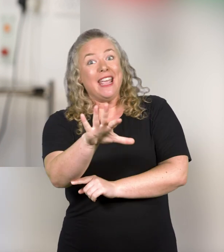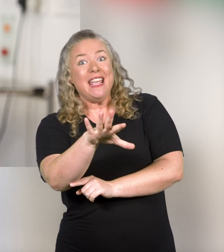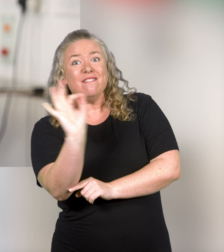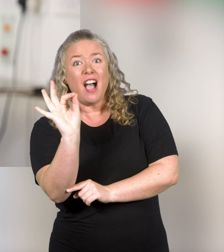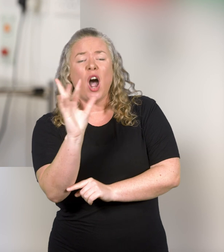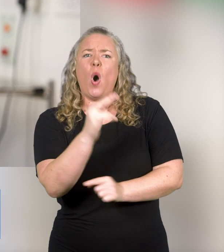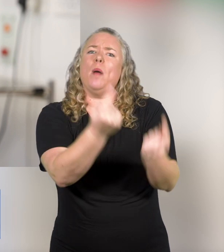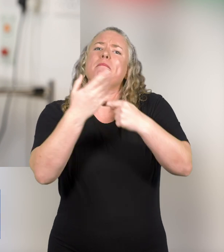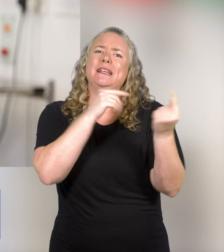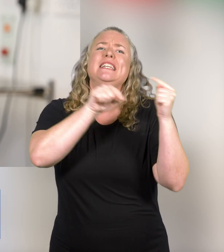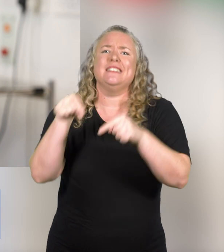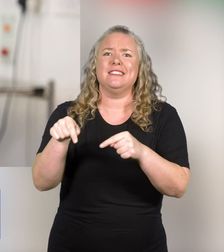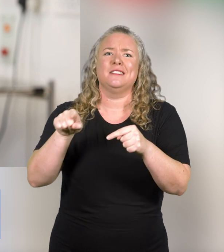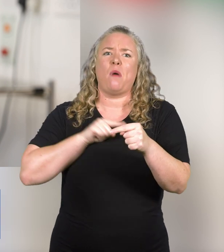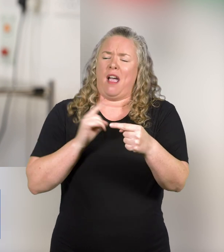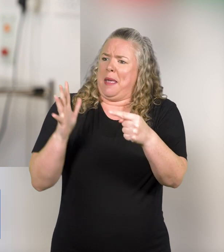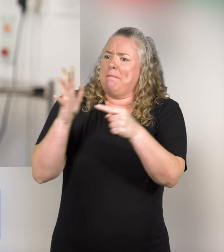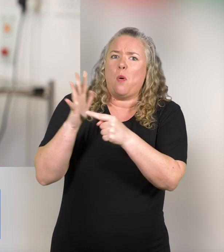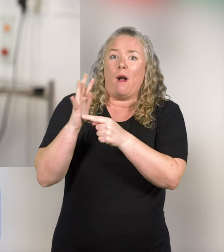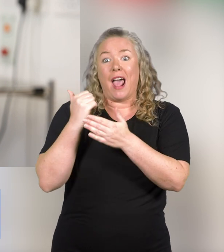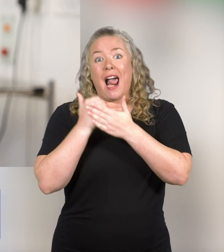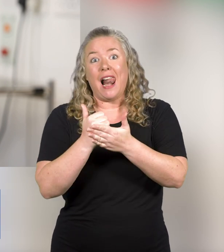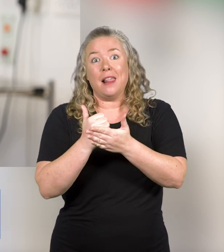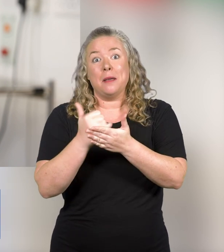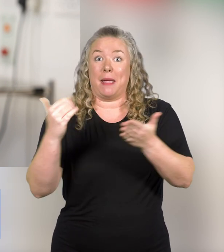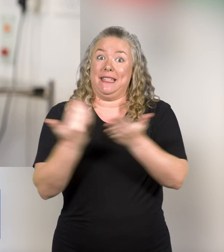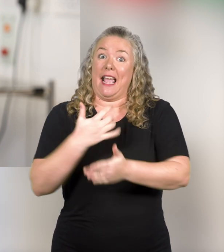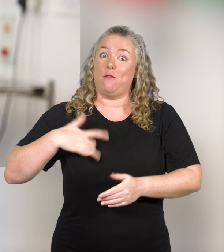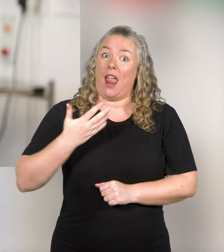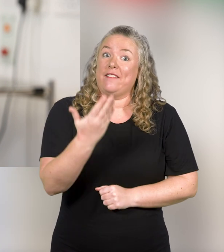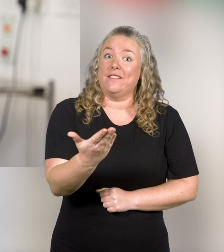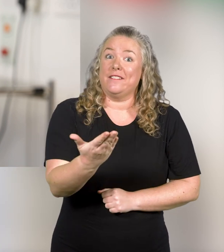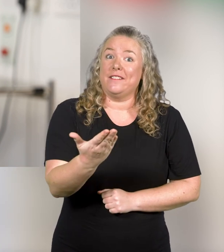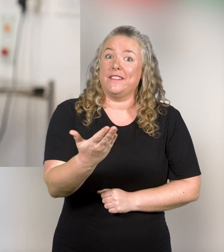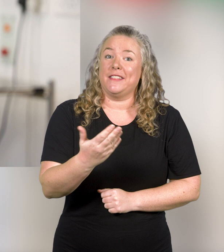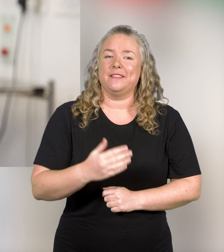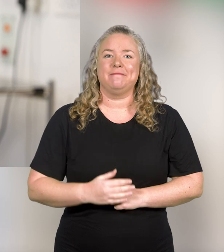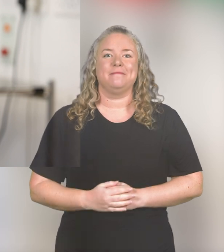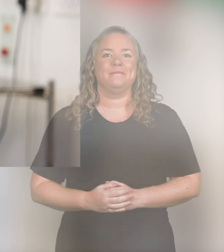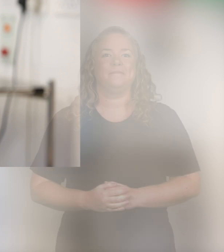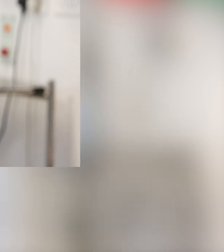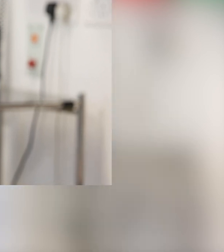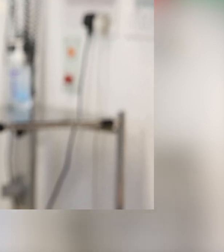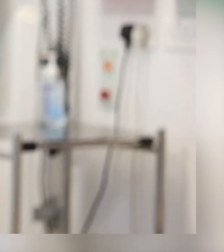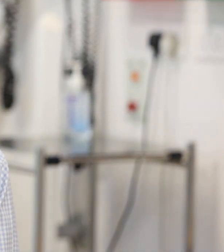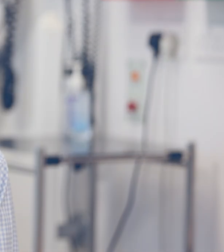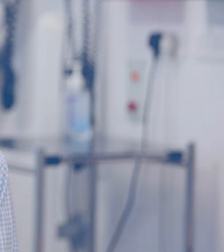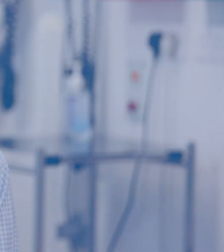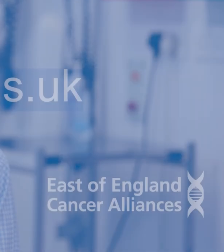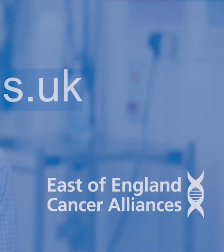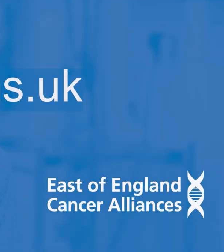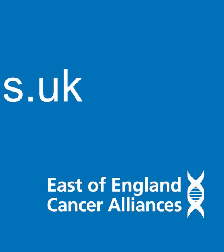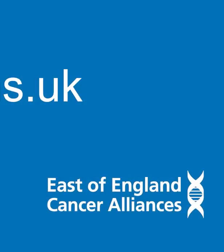a targeted lung health check, we really want you to come along and have it because we think it may be something that really helps you and it might even save your